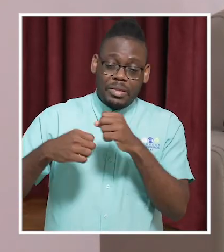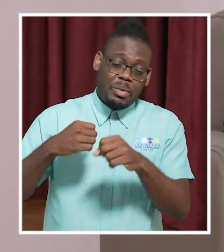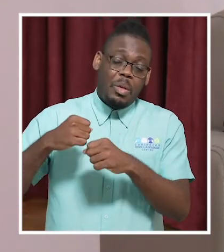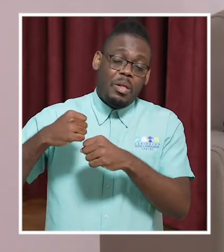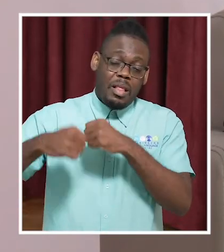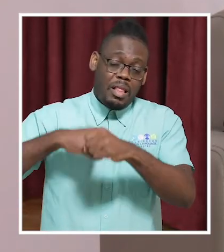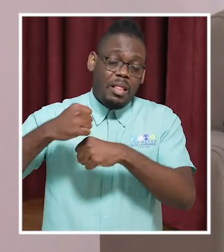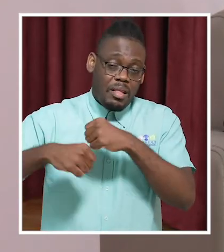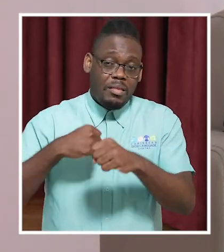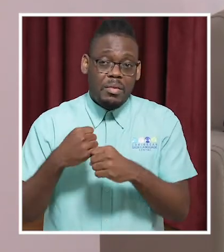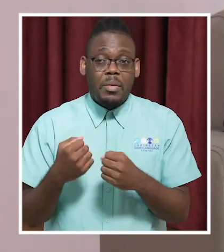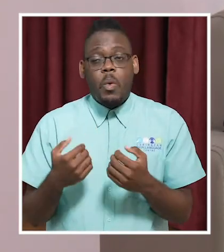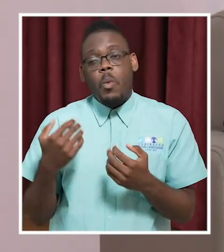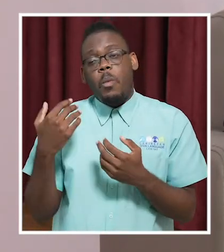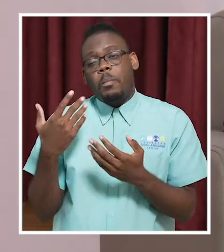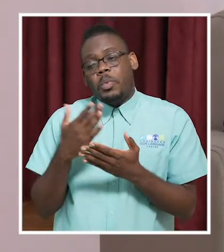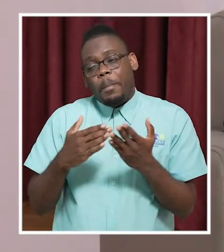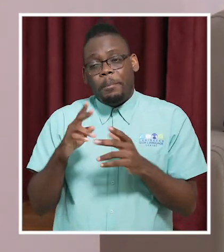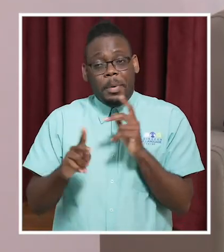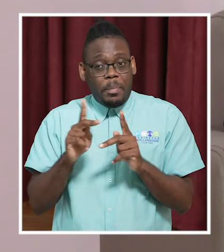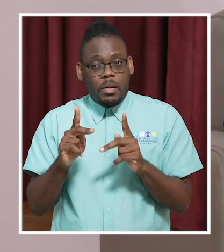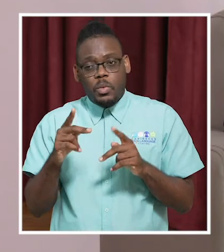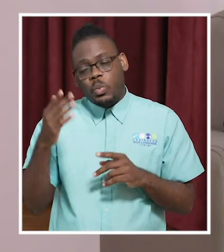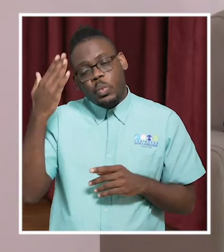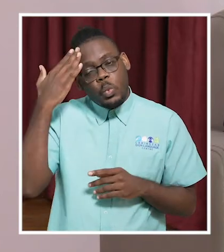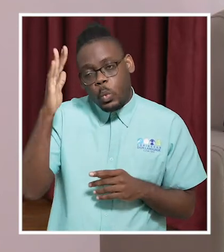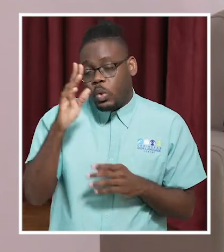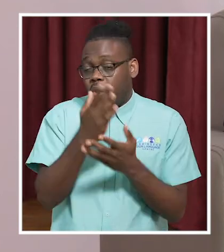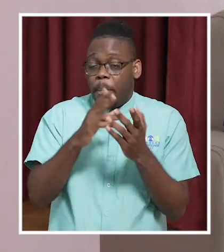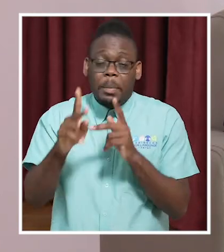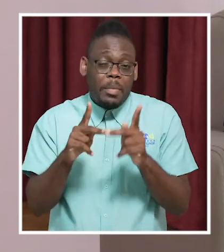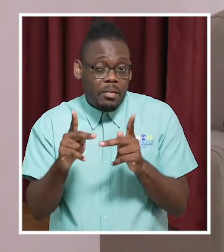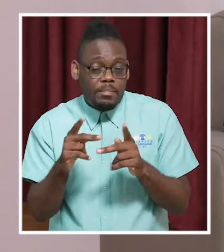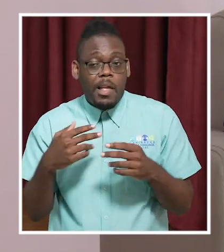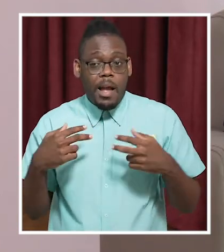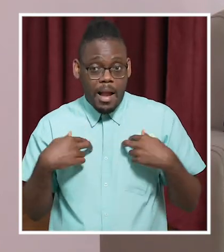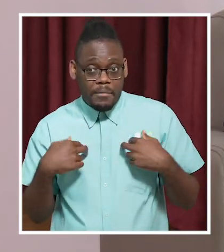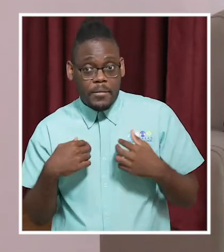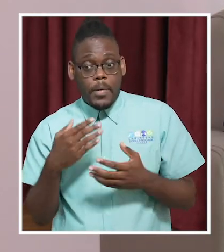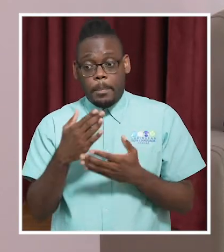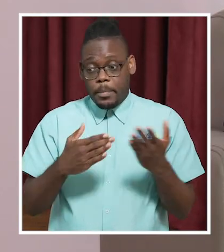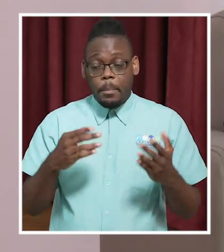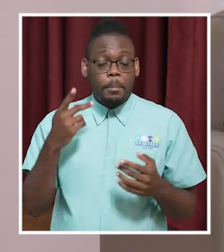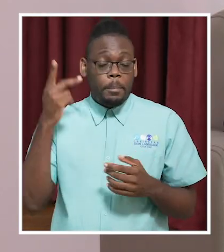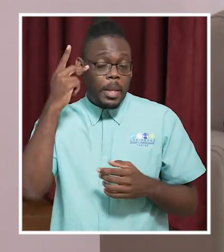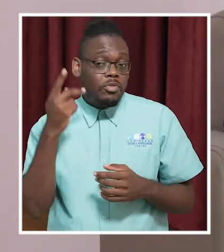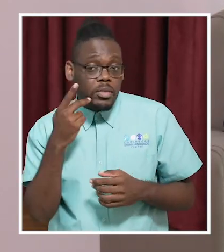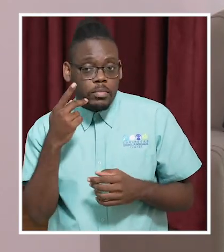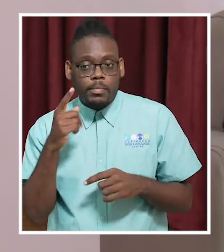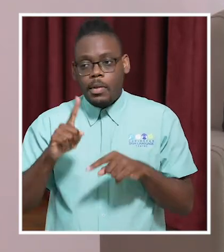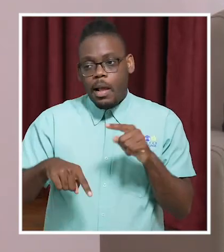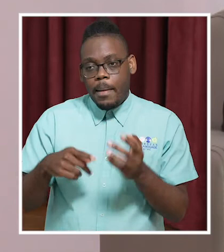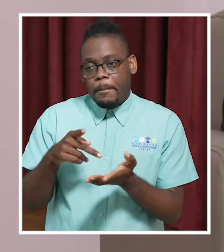it. You have parents who cannot afford, they cannot even afford their normal monthly bills,